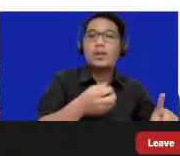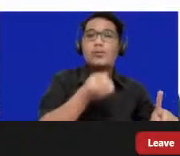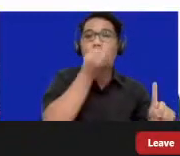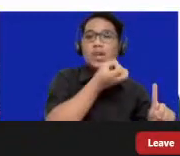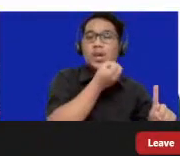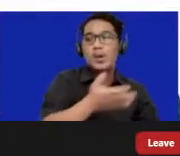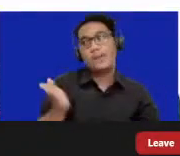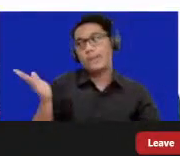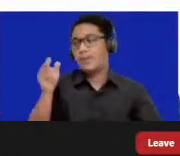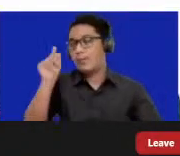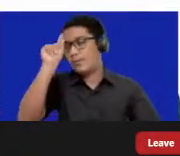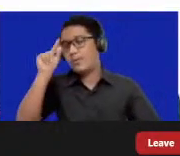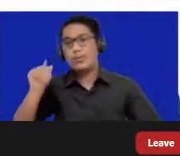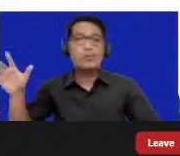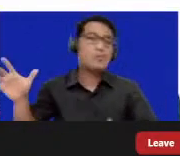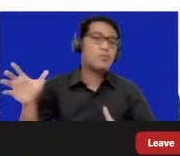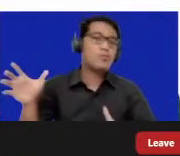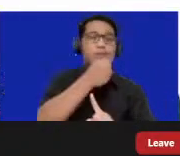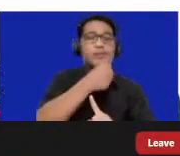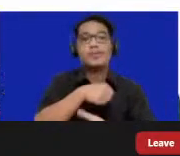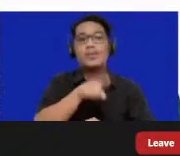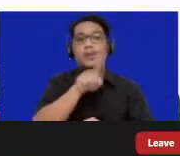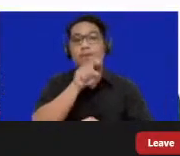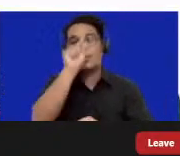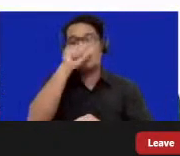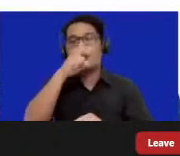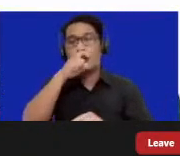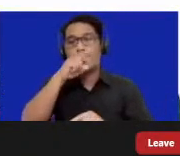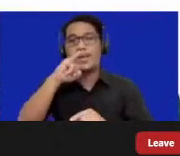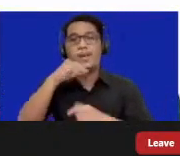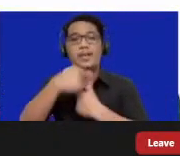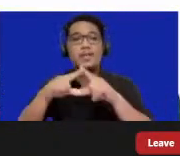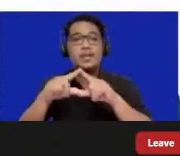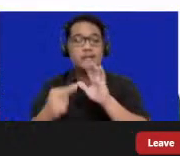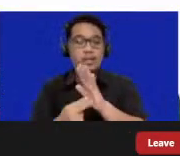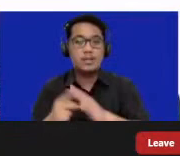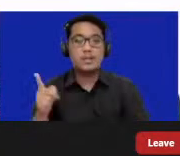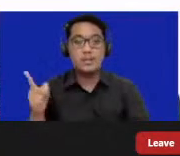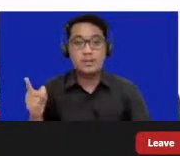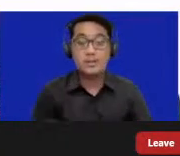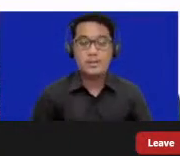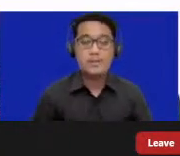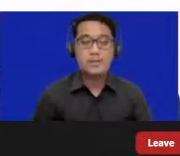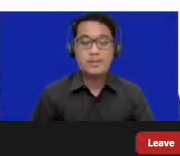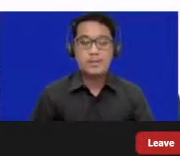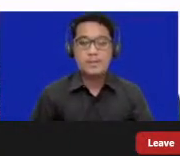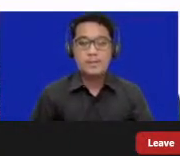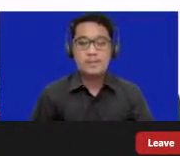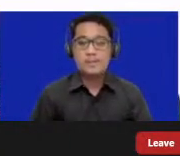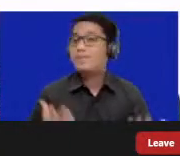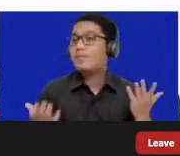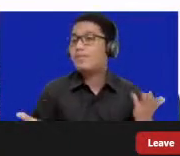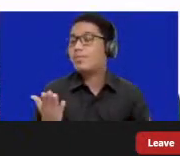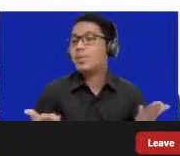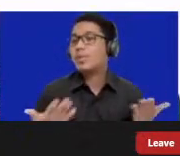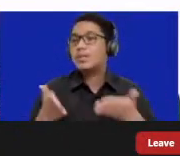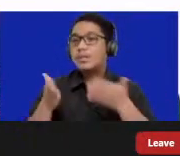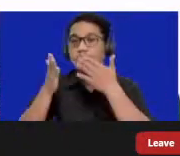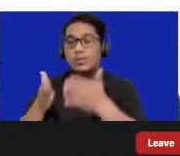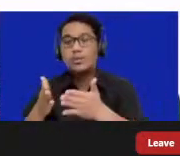to Pak Ian is maybe doing more particular on the youth engagement part.